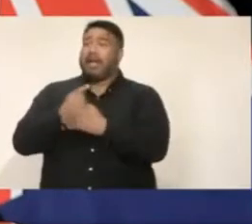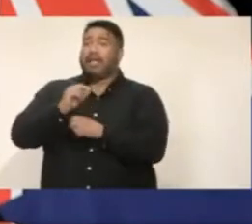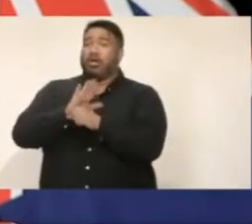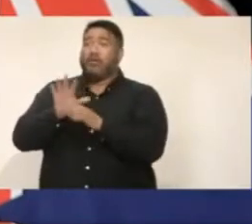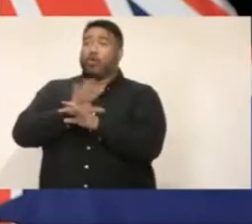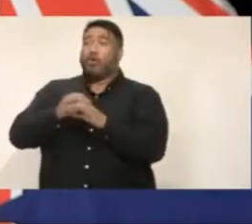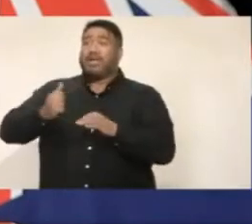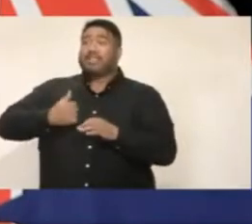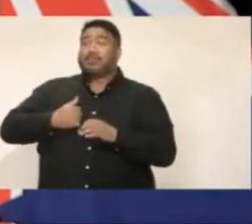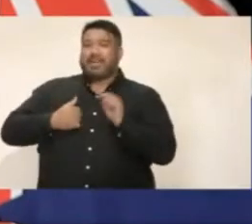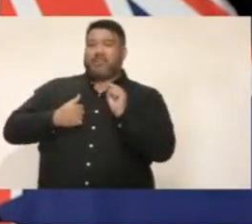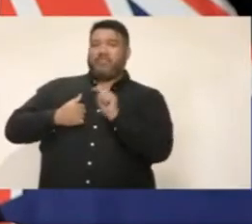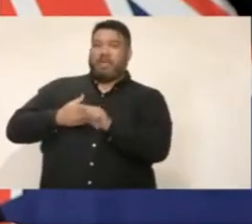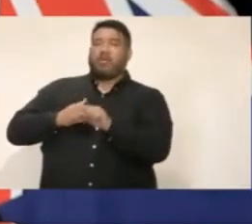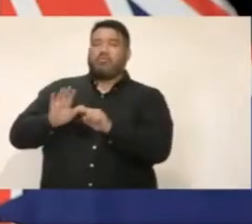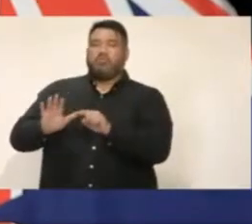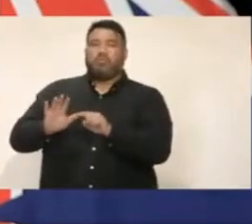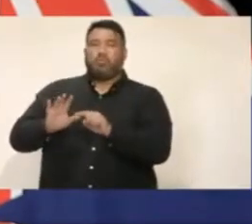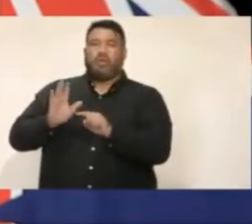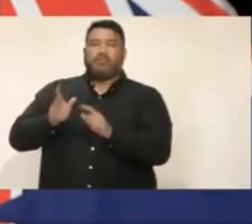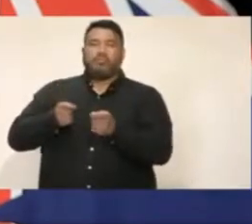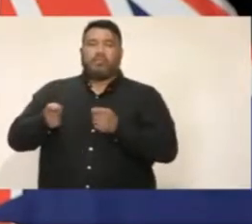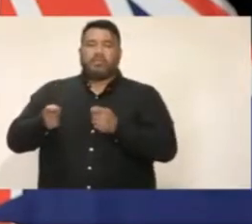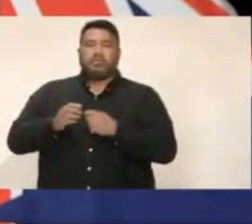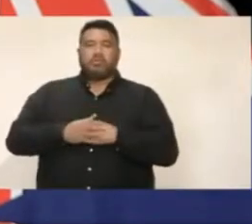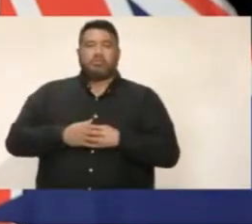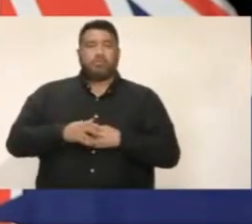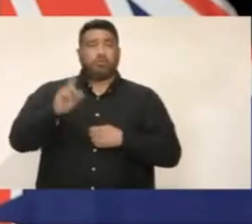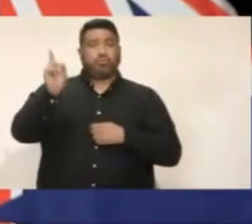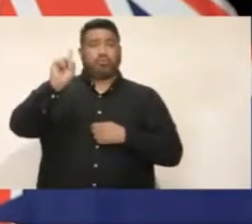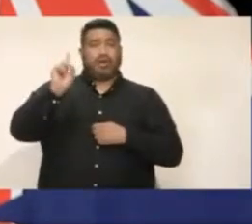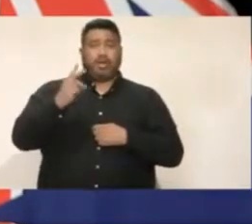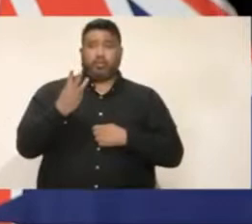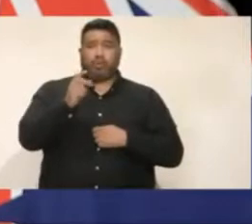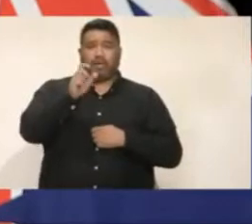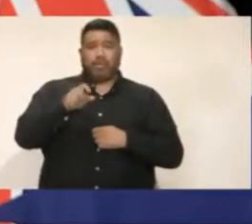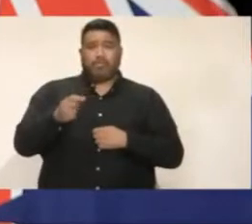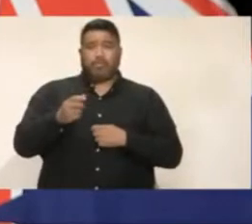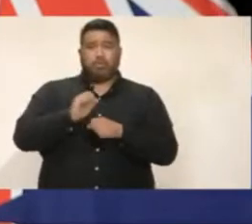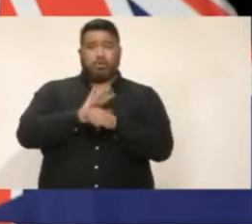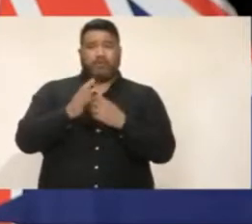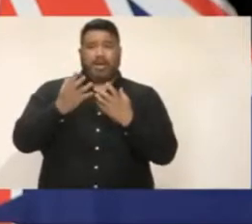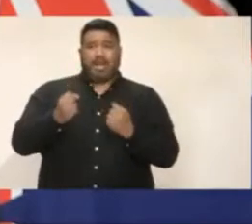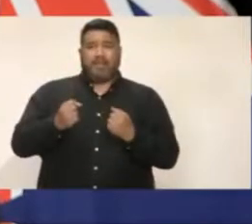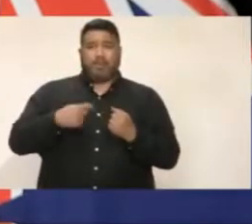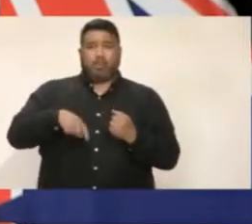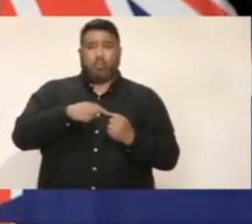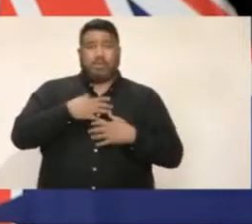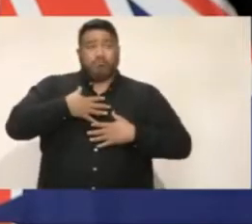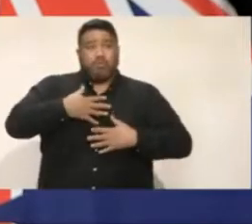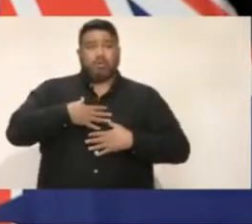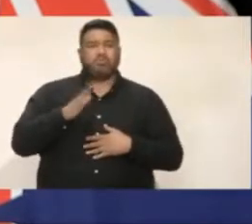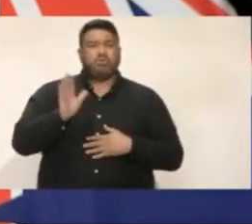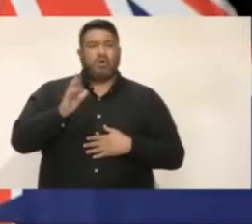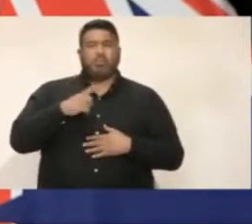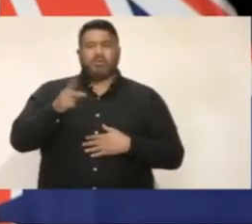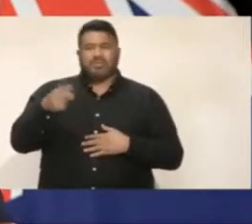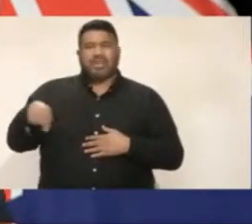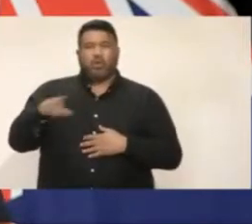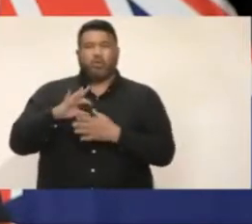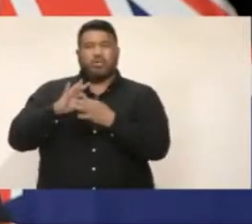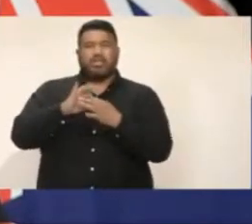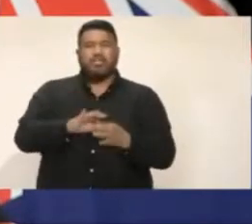3 cases today are all part of the sort of Mount Roskill evangelical church